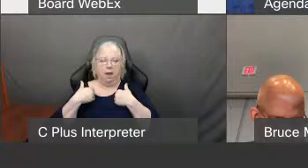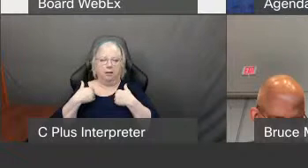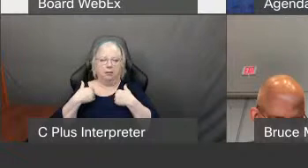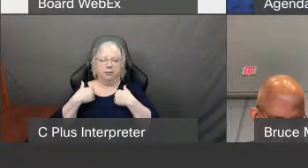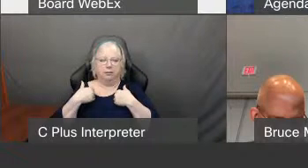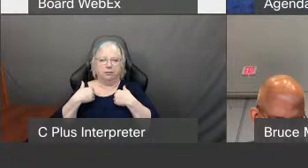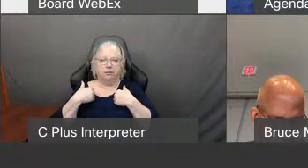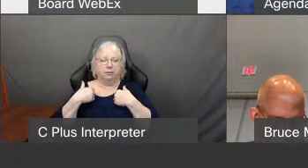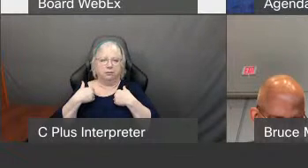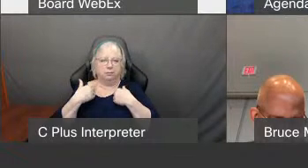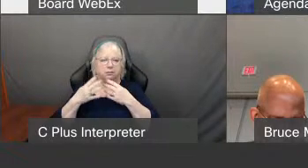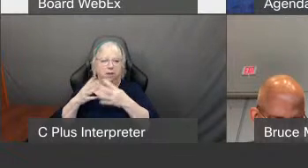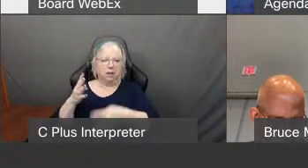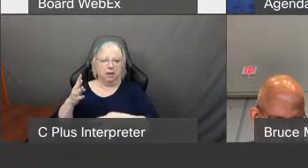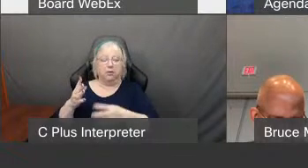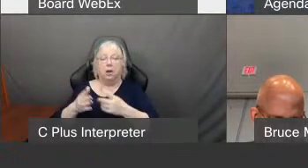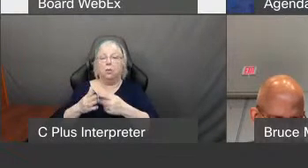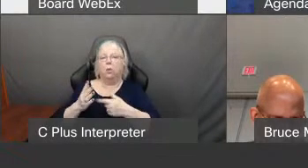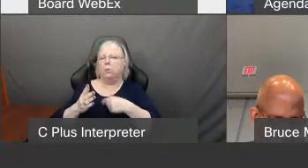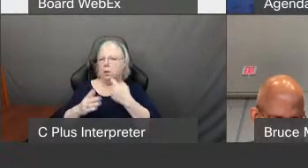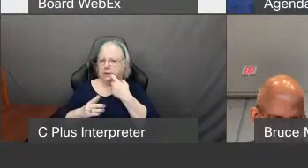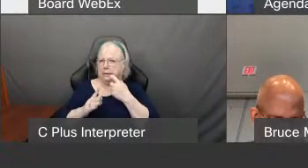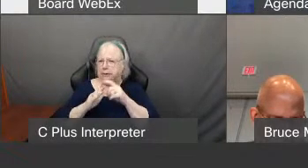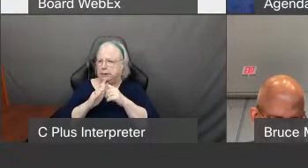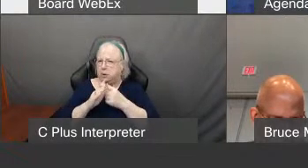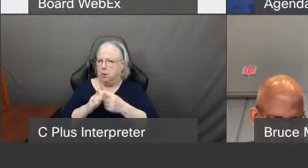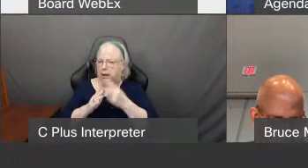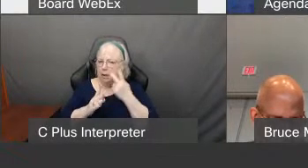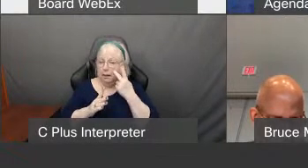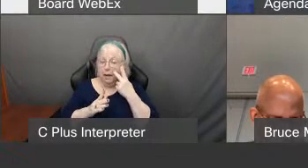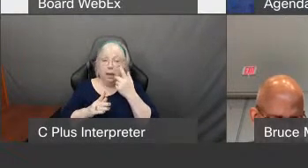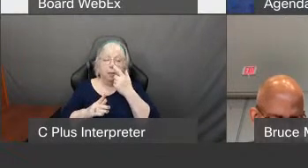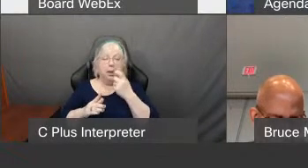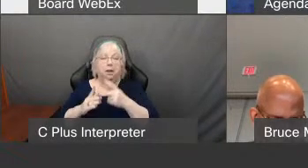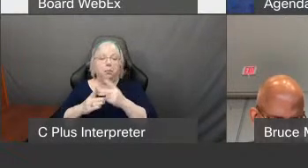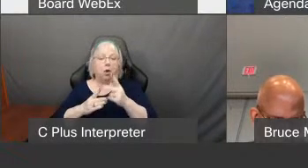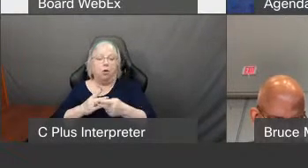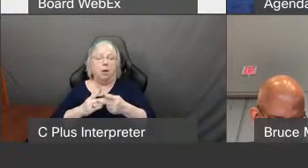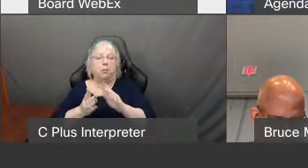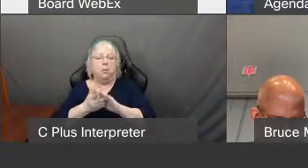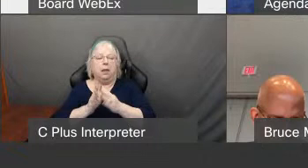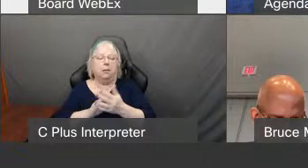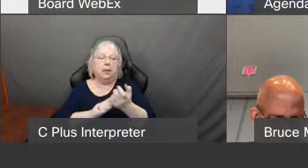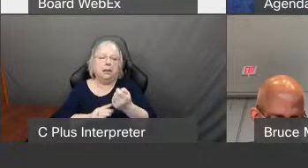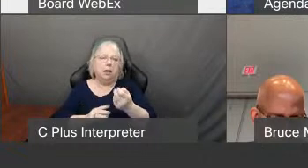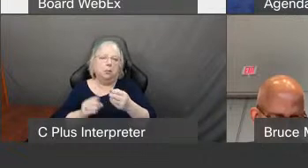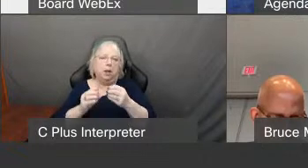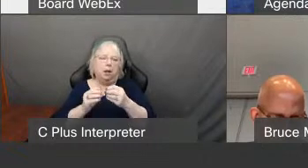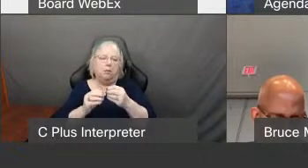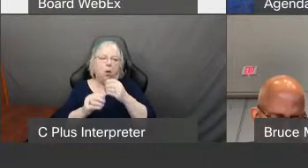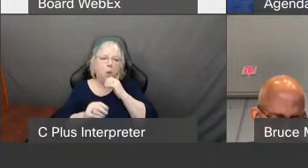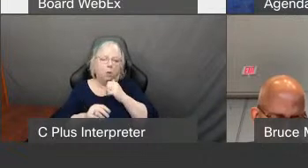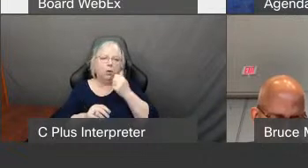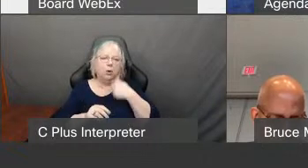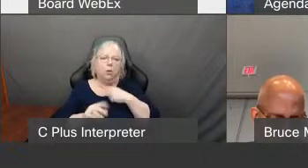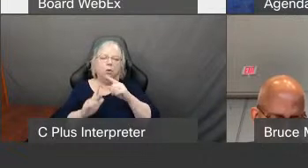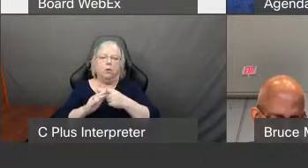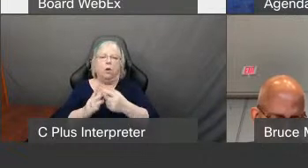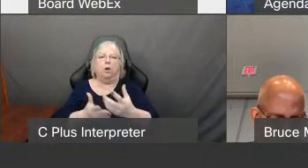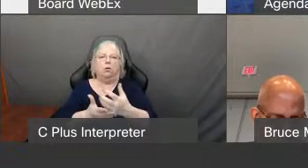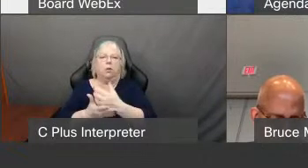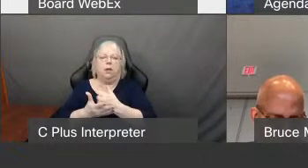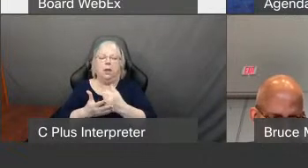things. And what we are also starting to see, because those programs are starting to get a little bit older, we're starting to get some good research on the